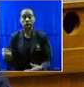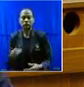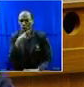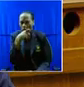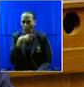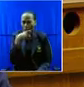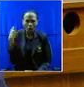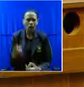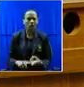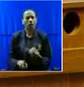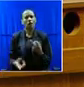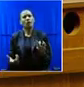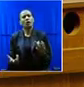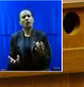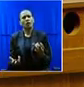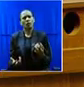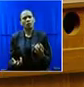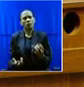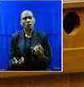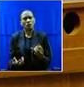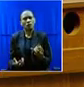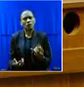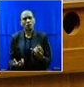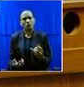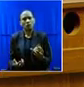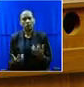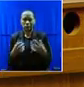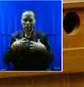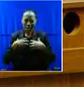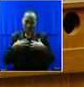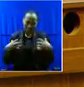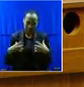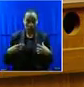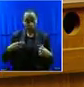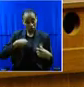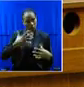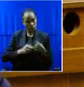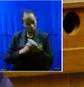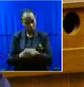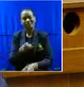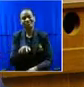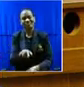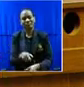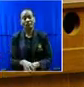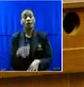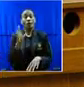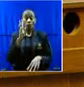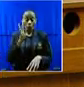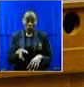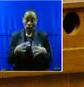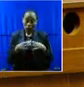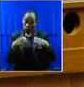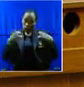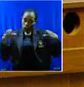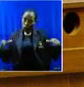hunger and also continue to face great distress. We will therefore be extending